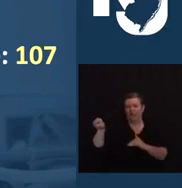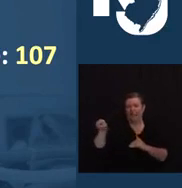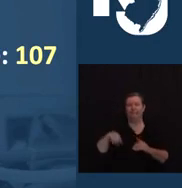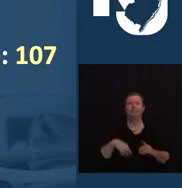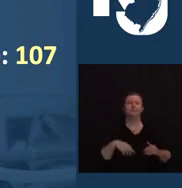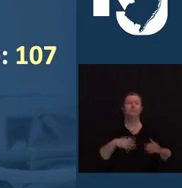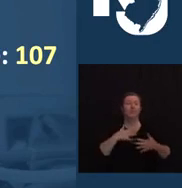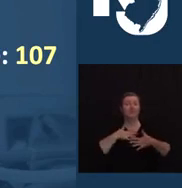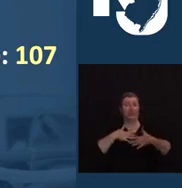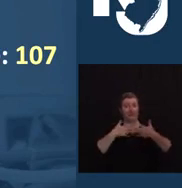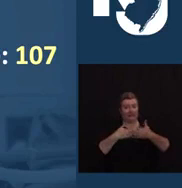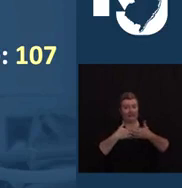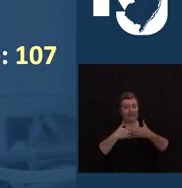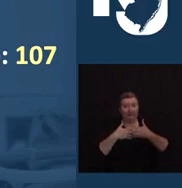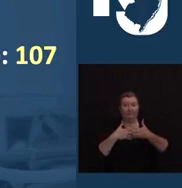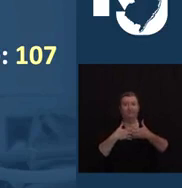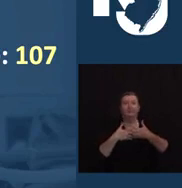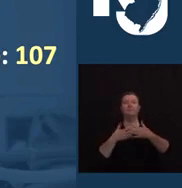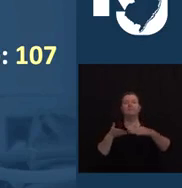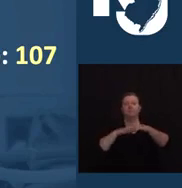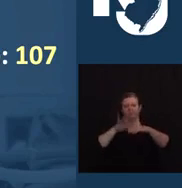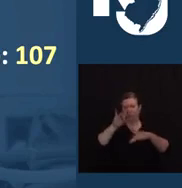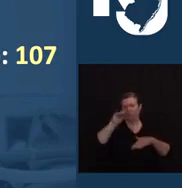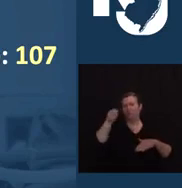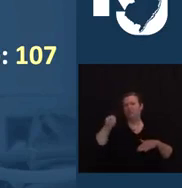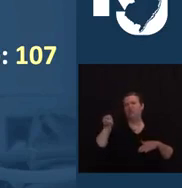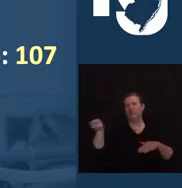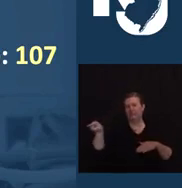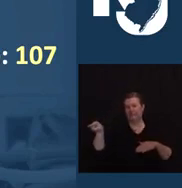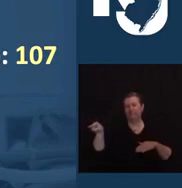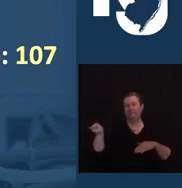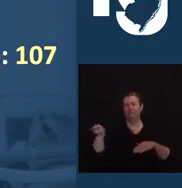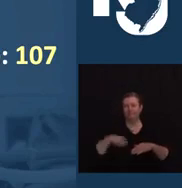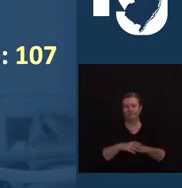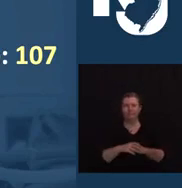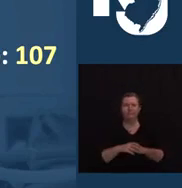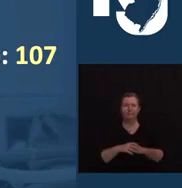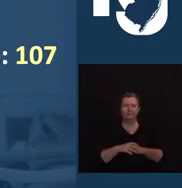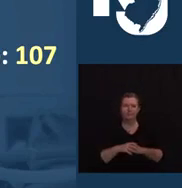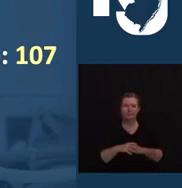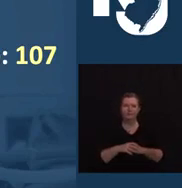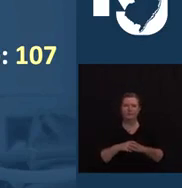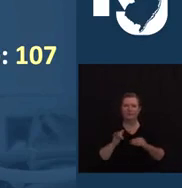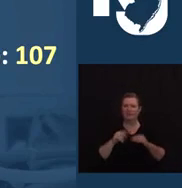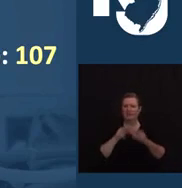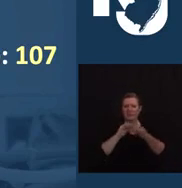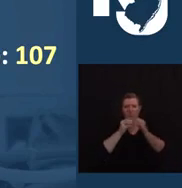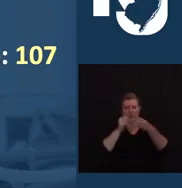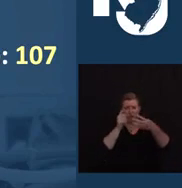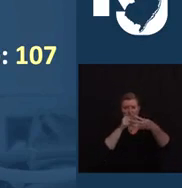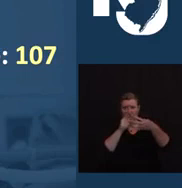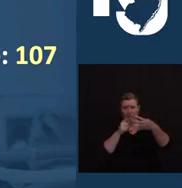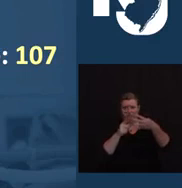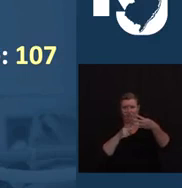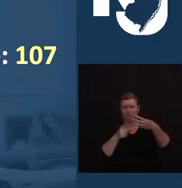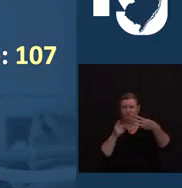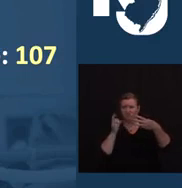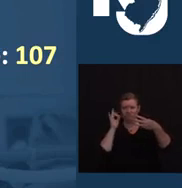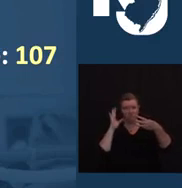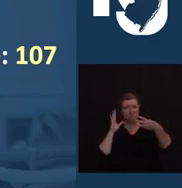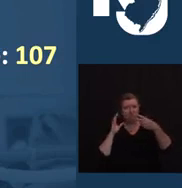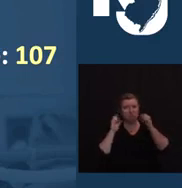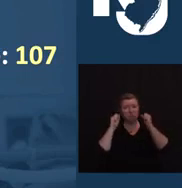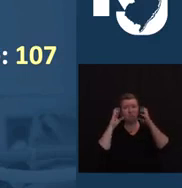increased by about 25% over the past week. These figures should be a wake-up call to the threat that the Delta variant